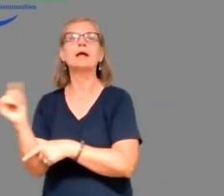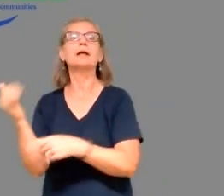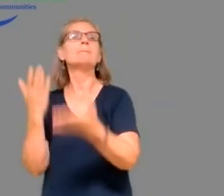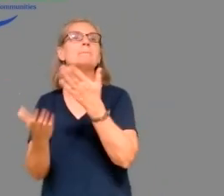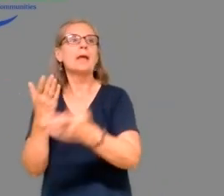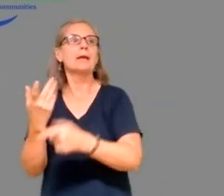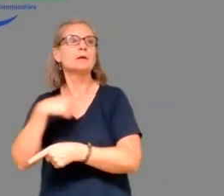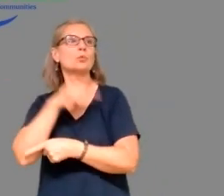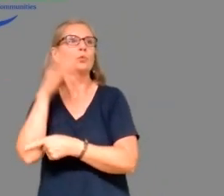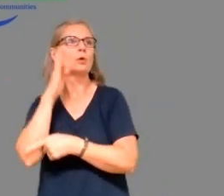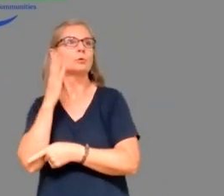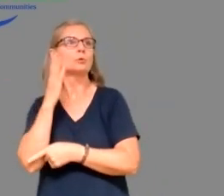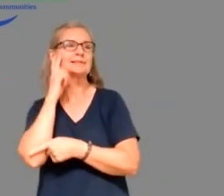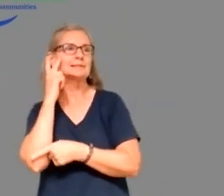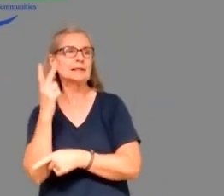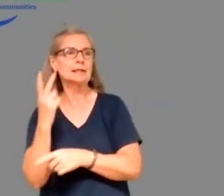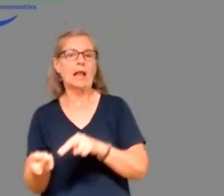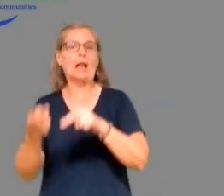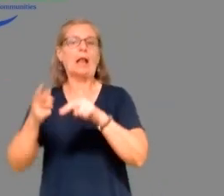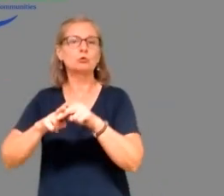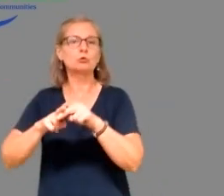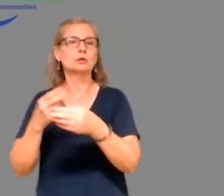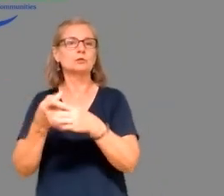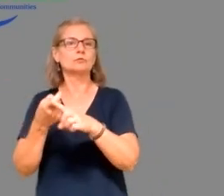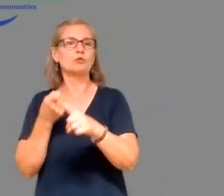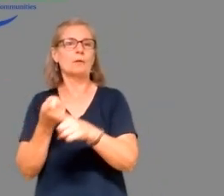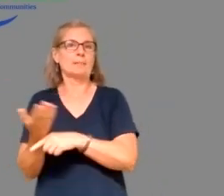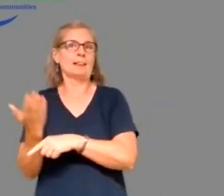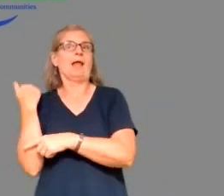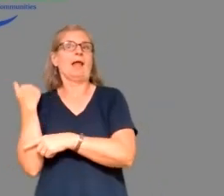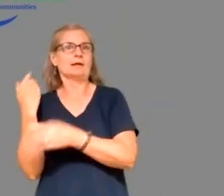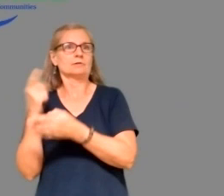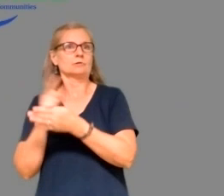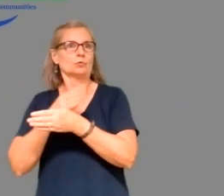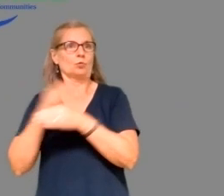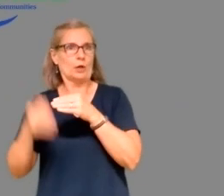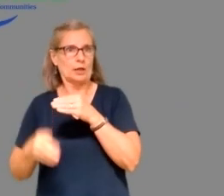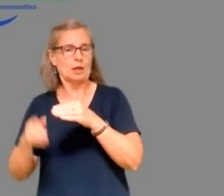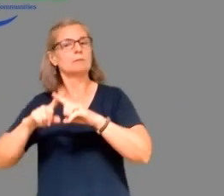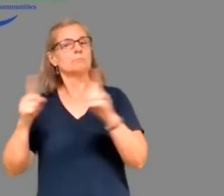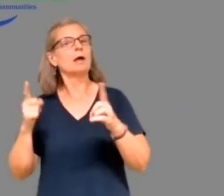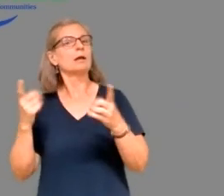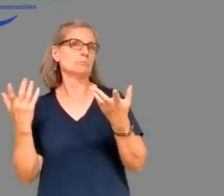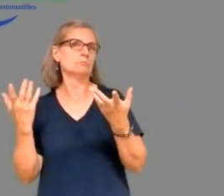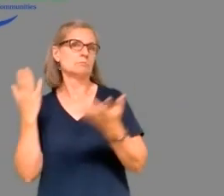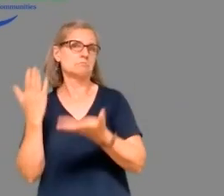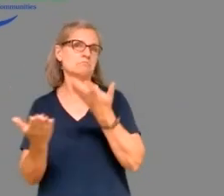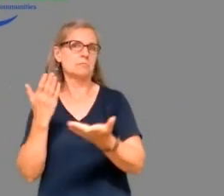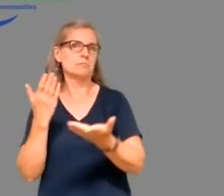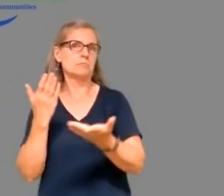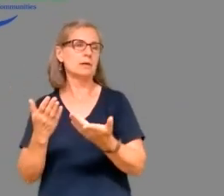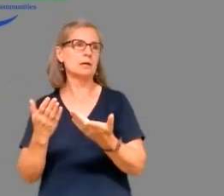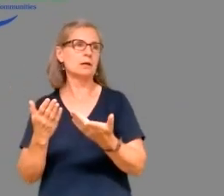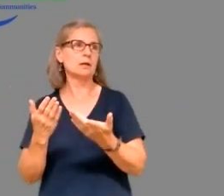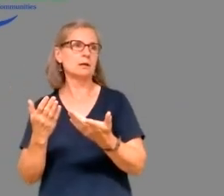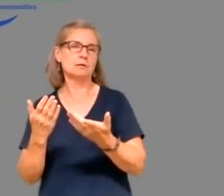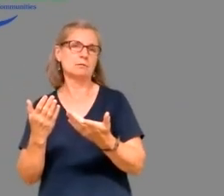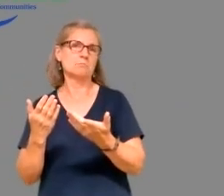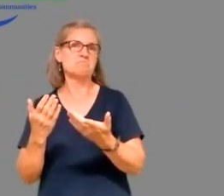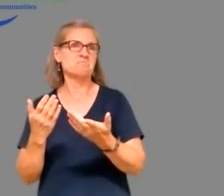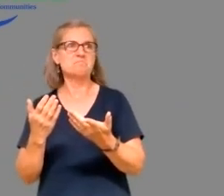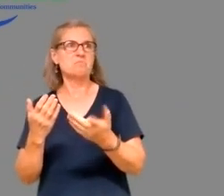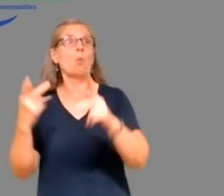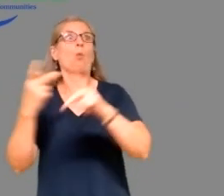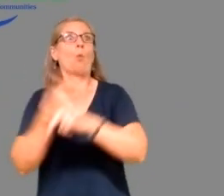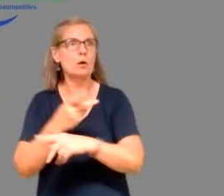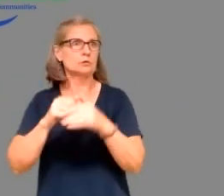I I think the season is going to help